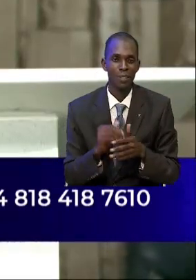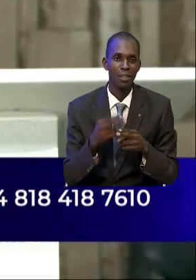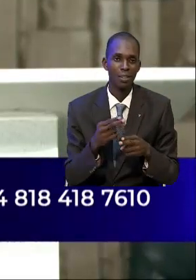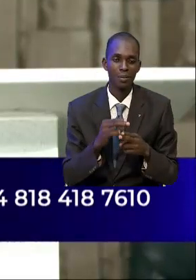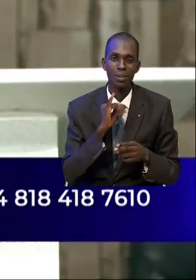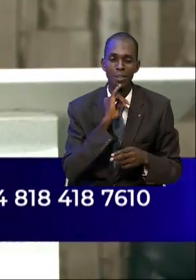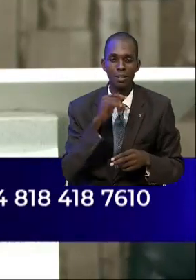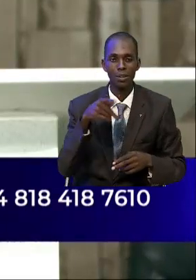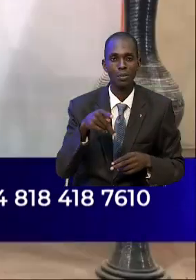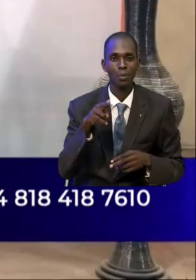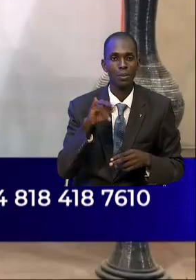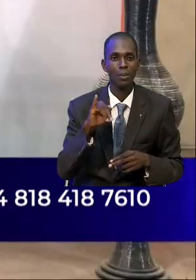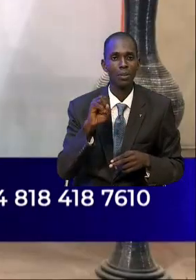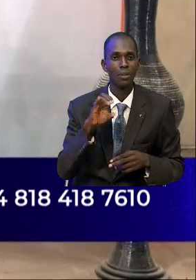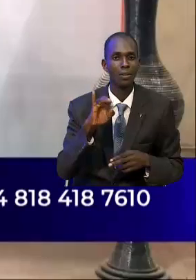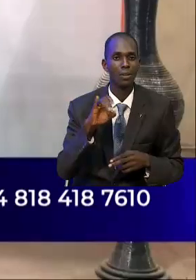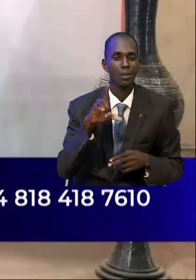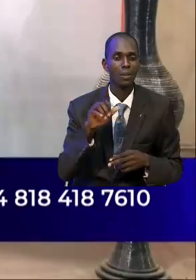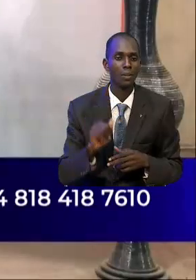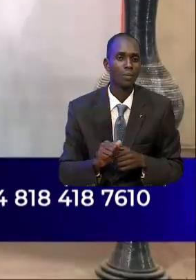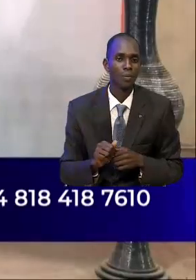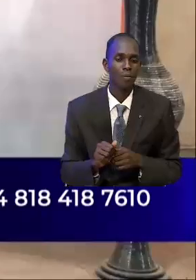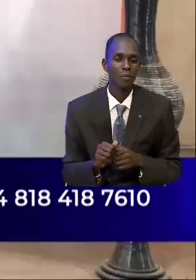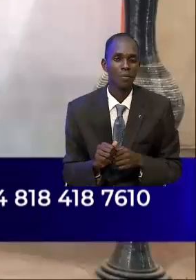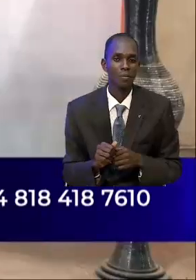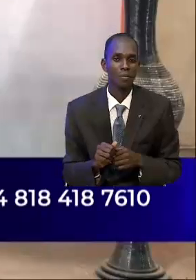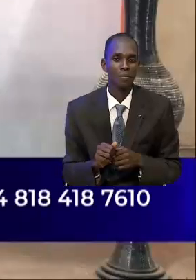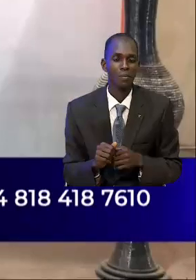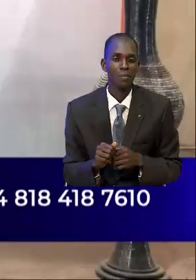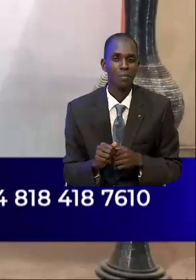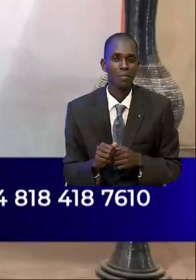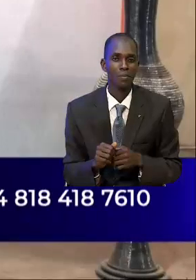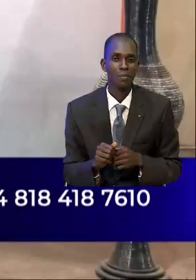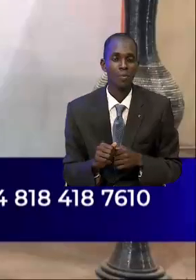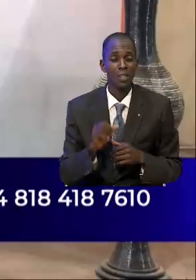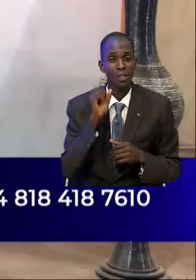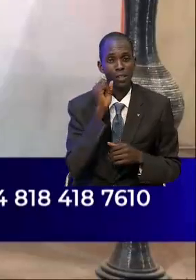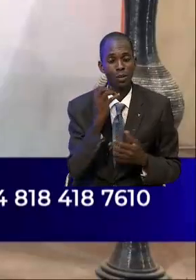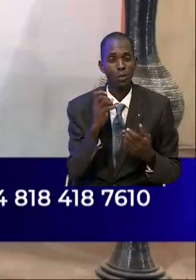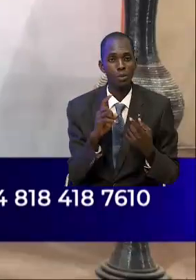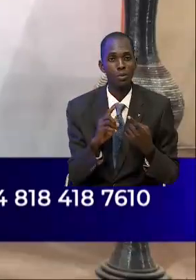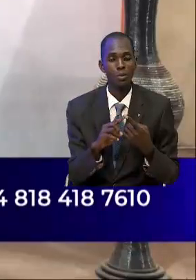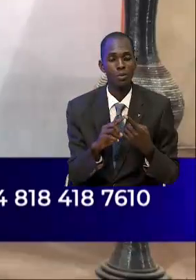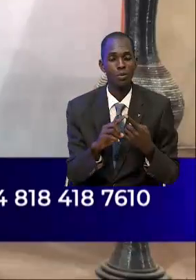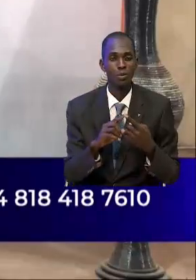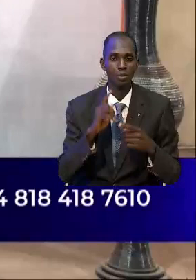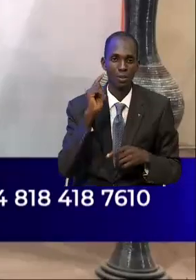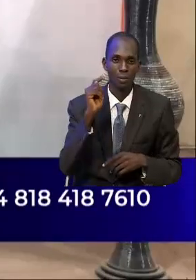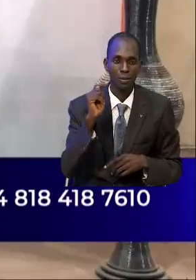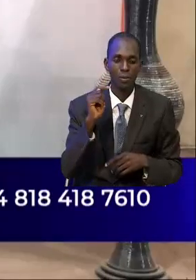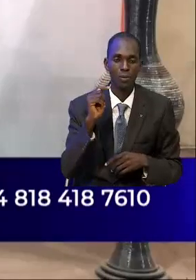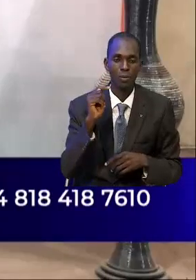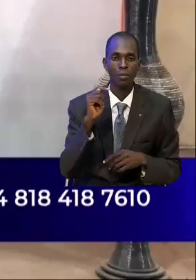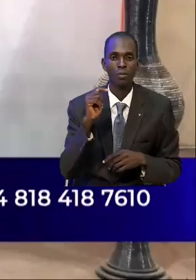Praise the Lord. My name is Chukwu Priscilla. I'm from Unconquerable district,